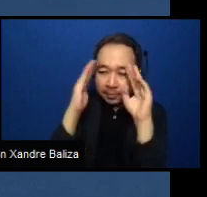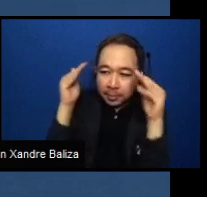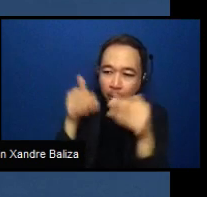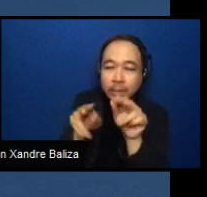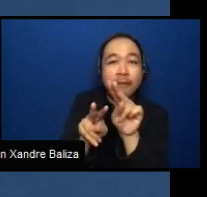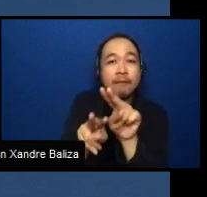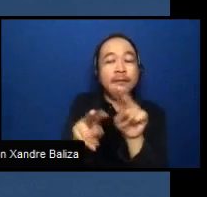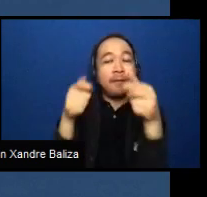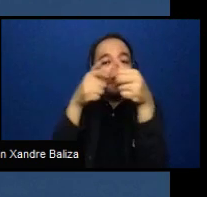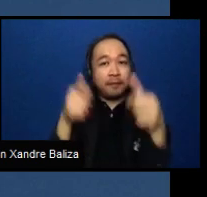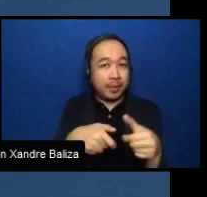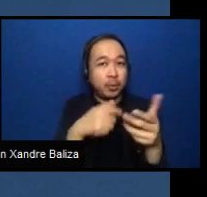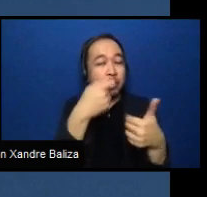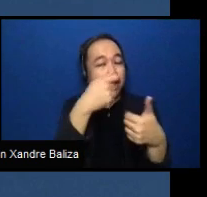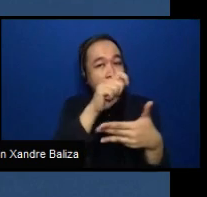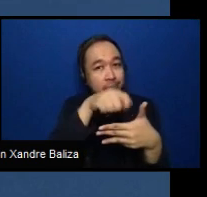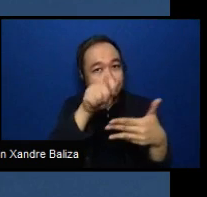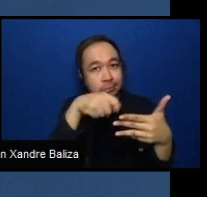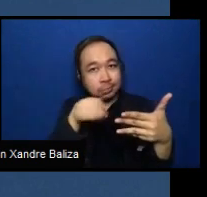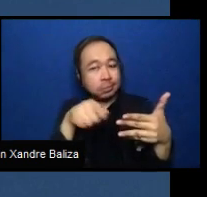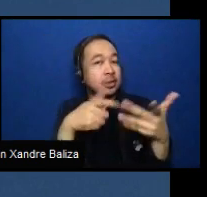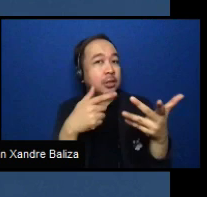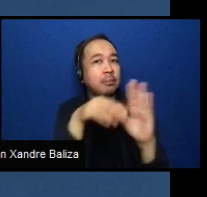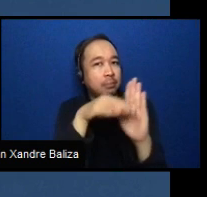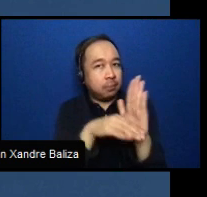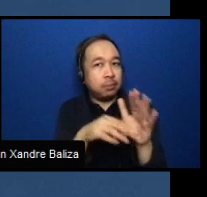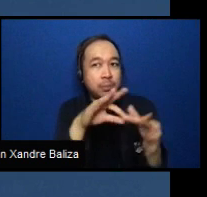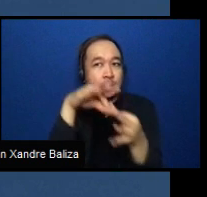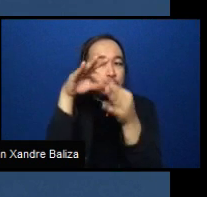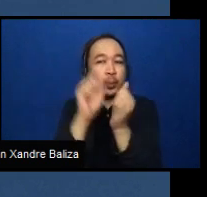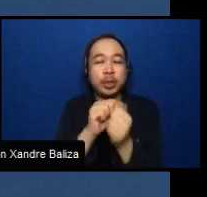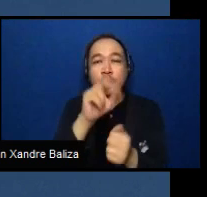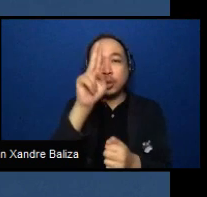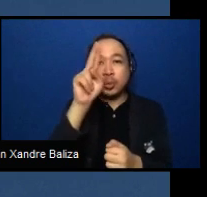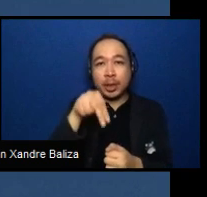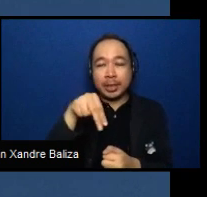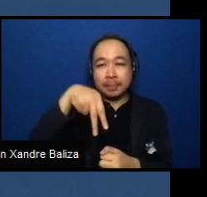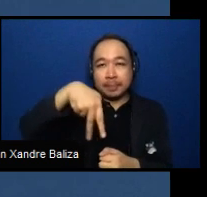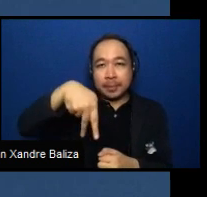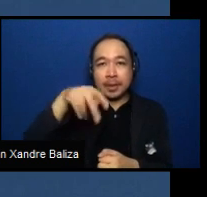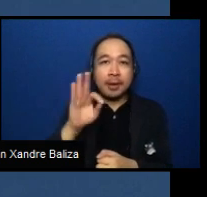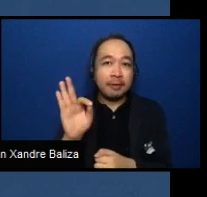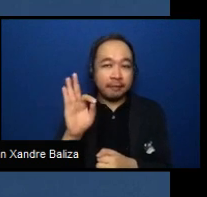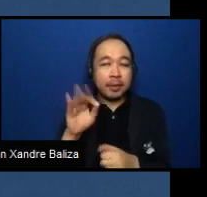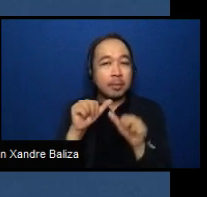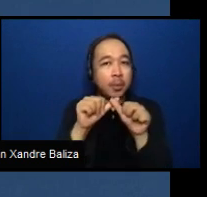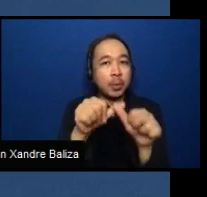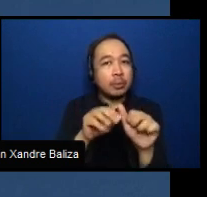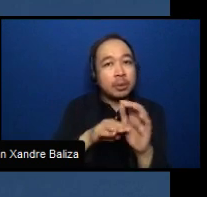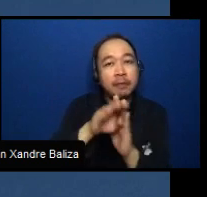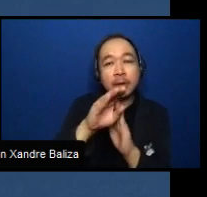that the Secretariat, in cooperation with the United Nations Population Fund, further develop a regional